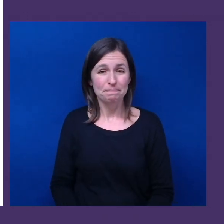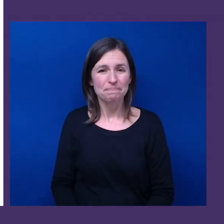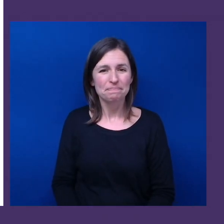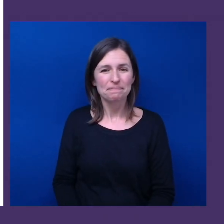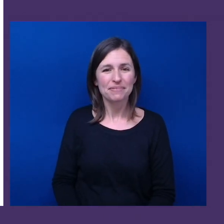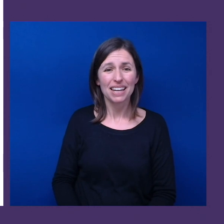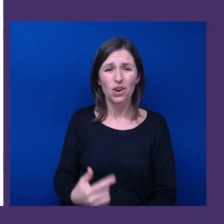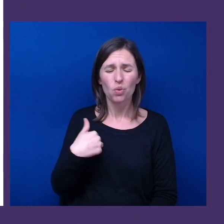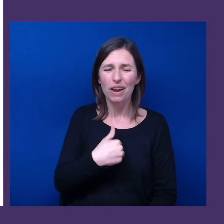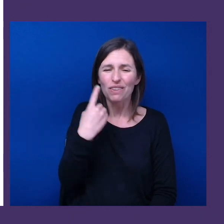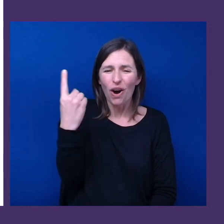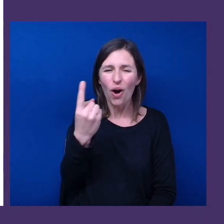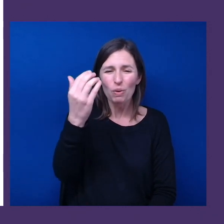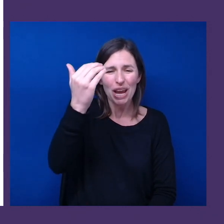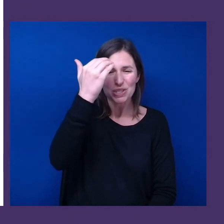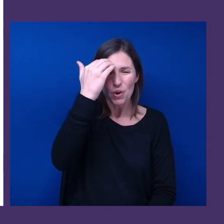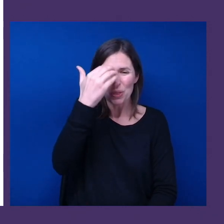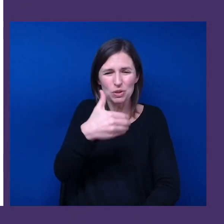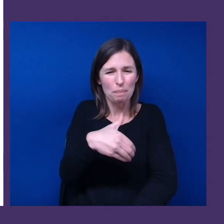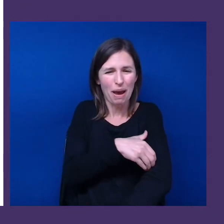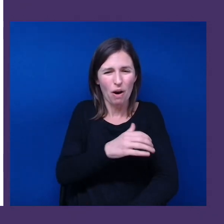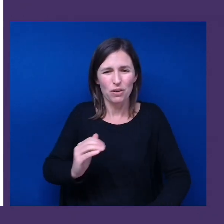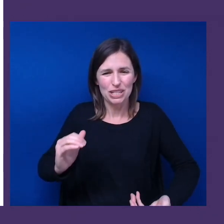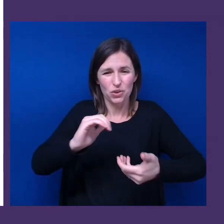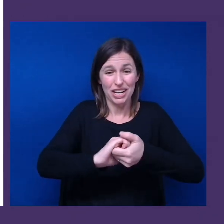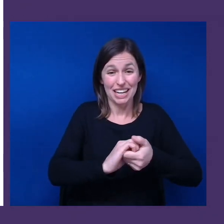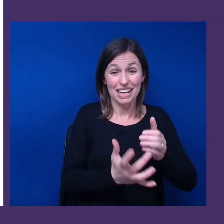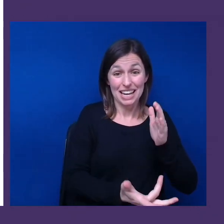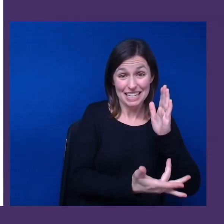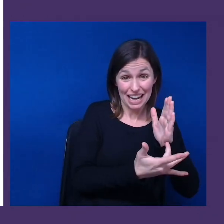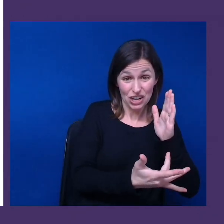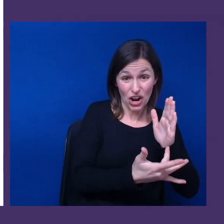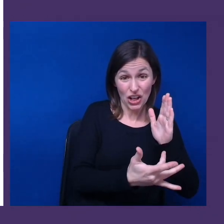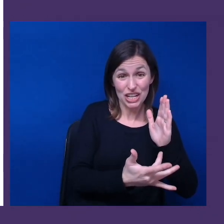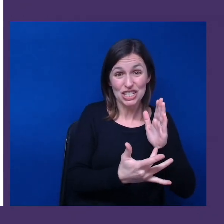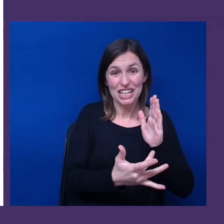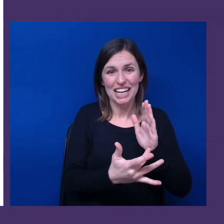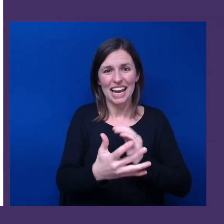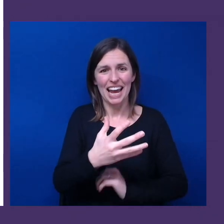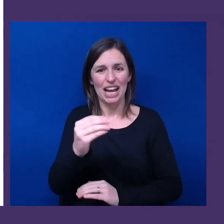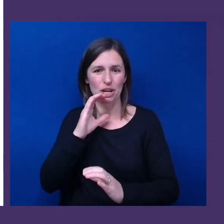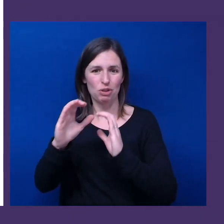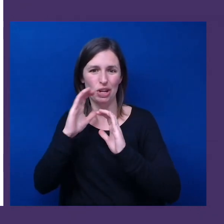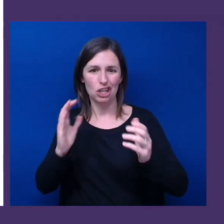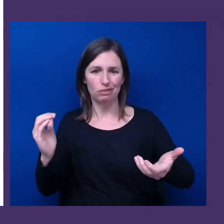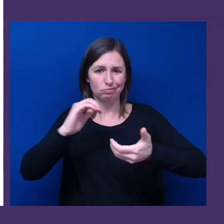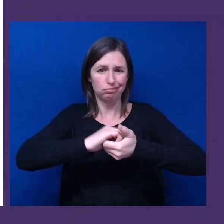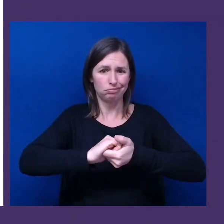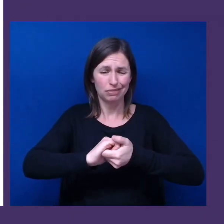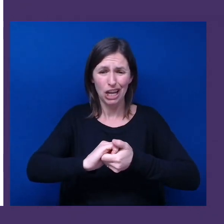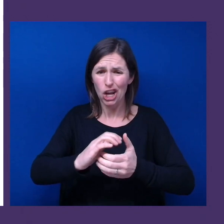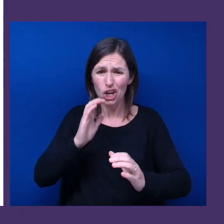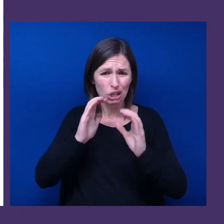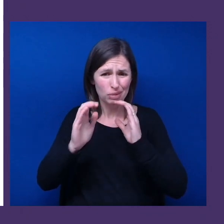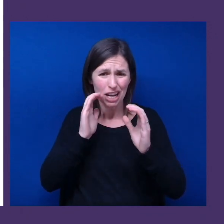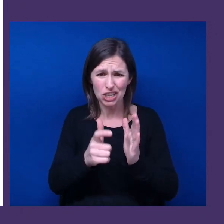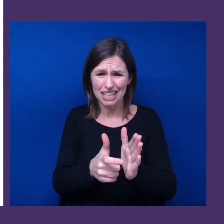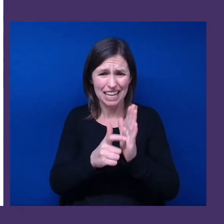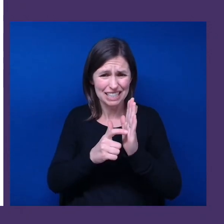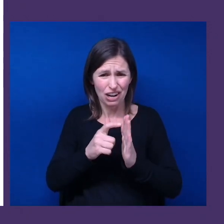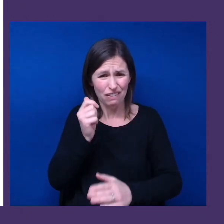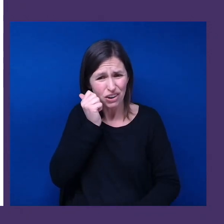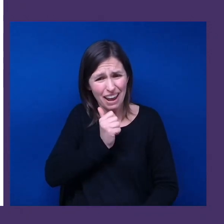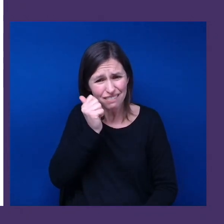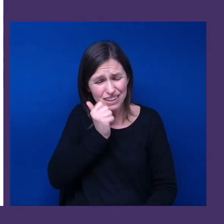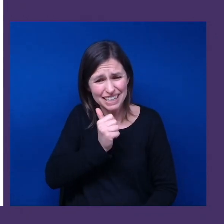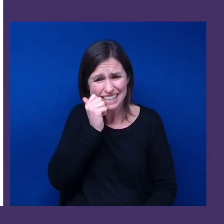technology, and communication is the cornerstone of participation in society. People need it for daily interactions, relationships,